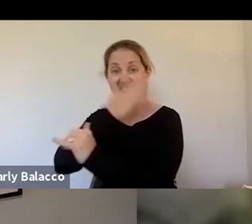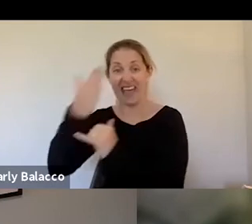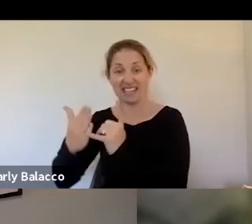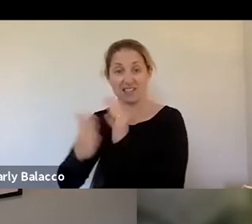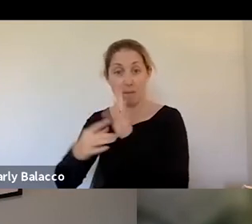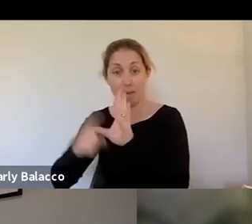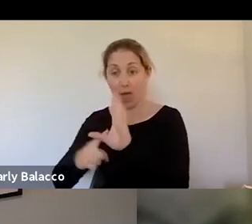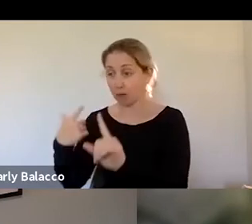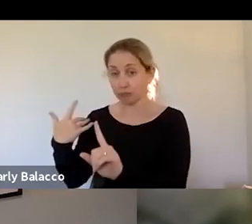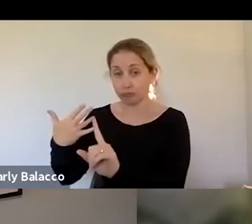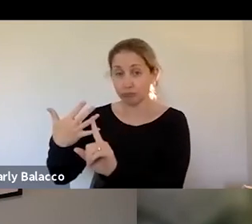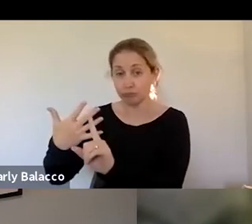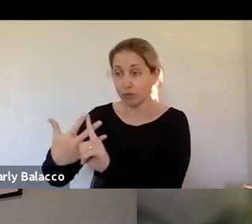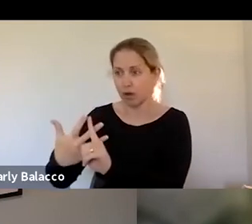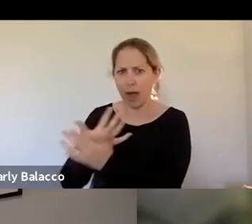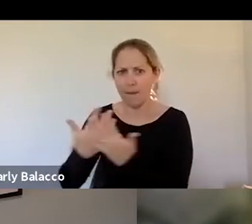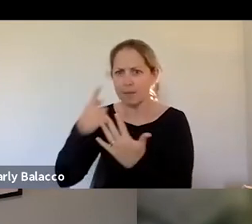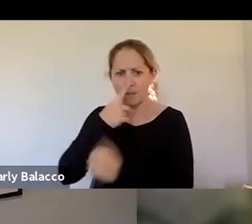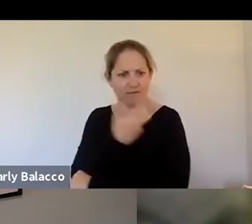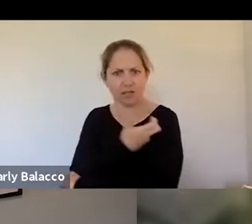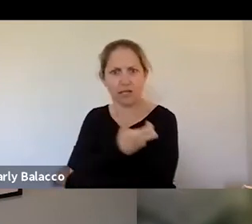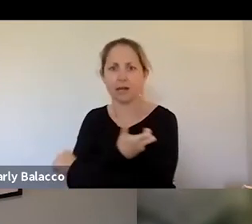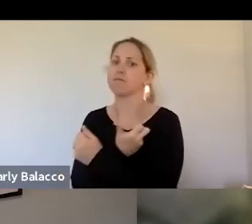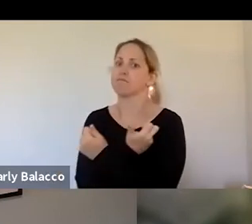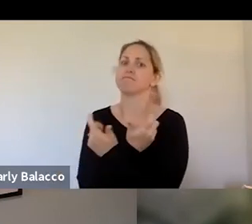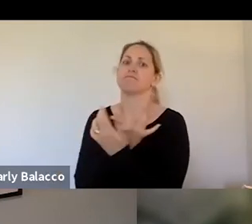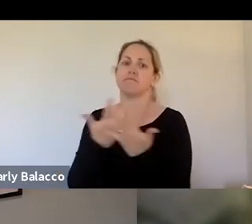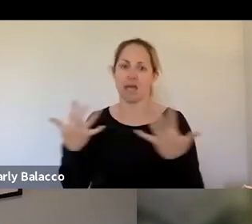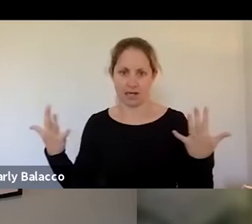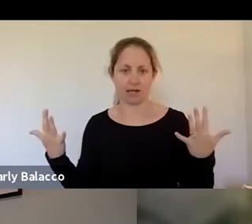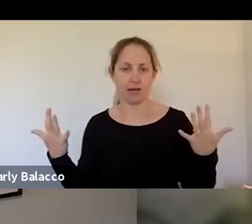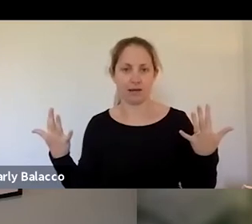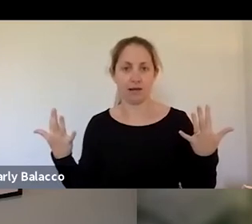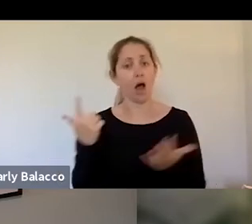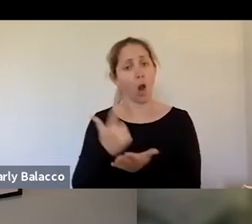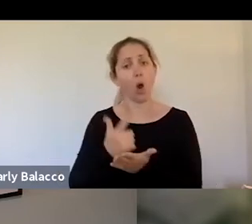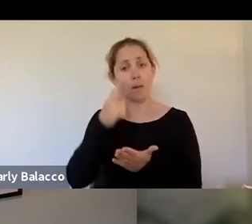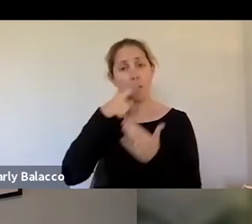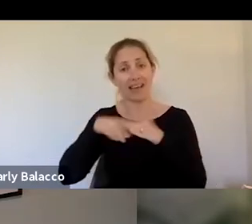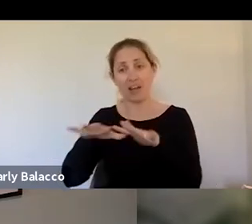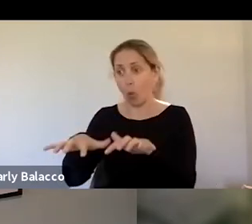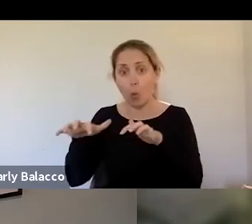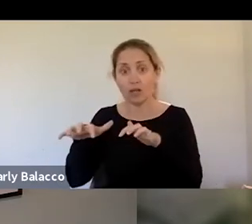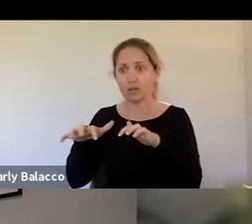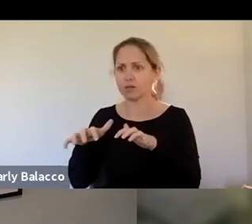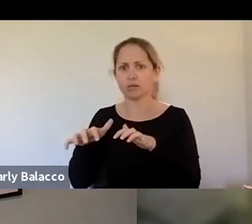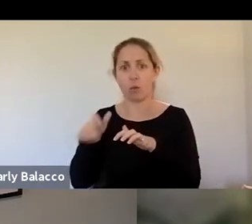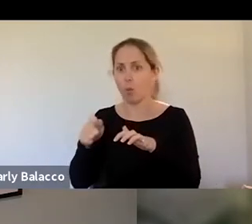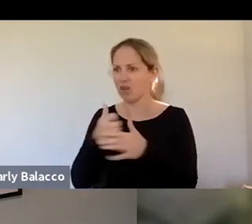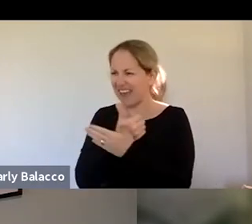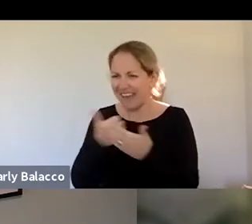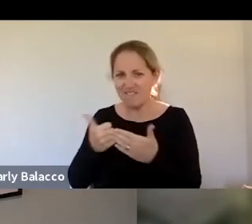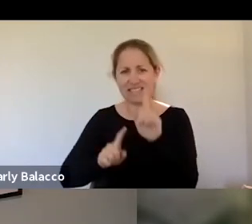incredible uptake on the vaccine amongst our sample of arts audiences in almost every city. There's